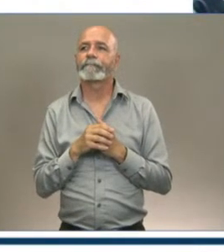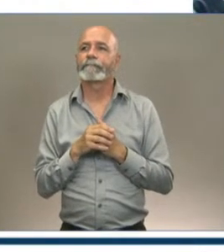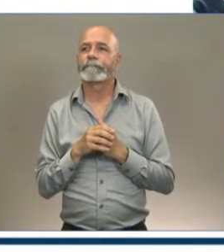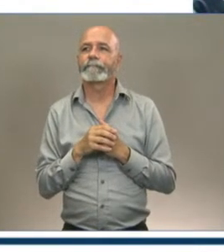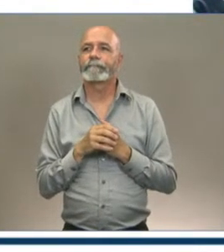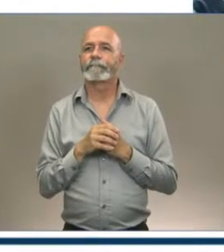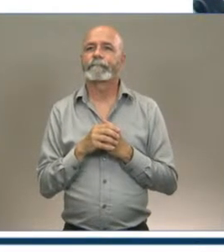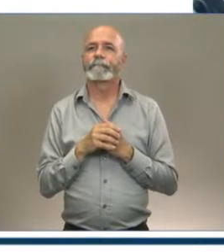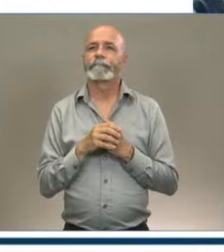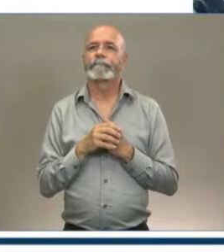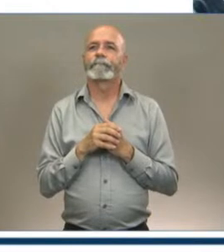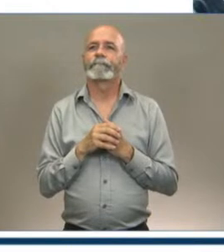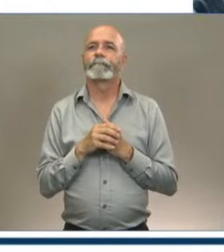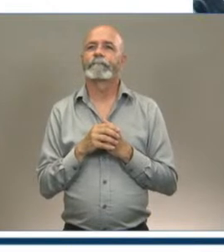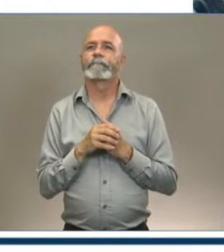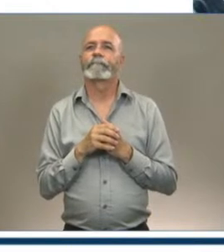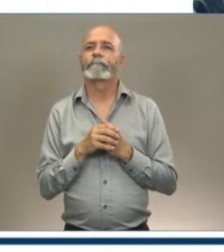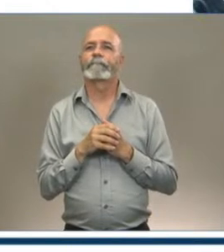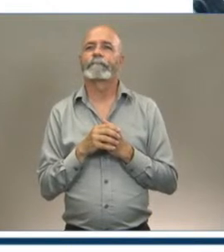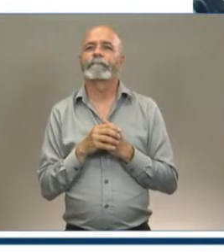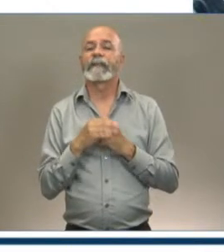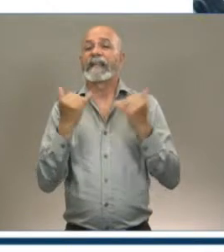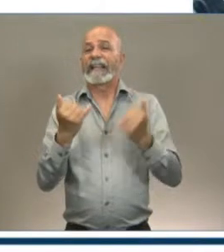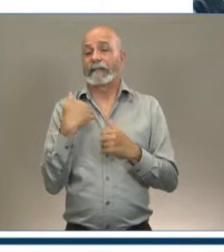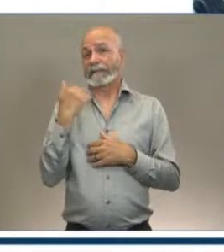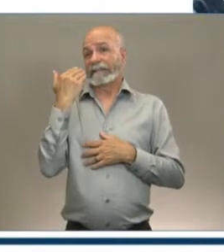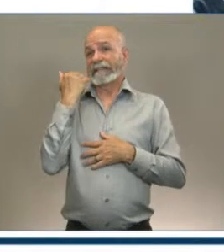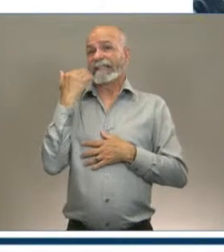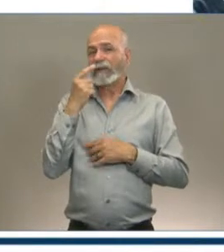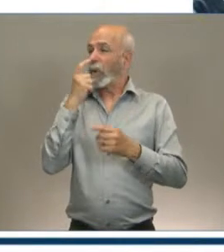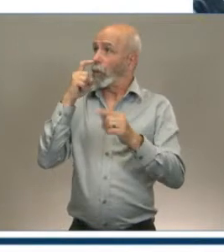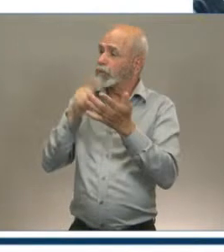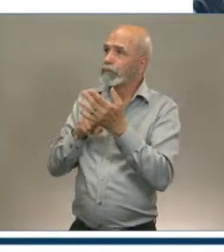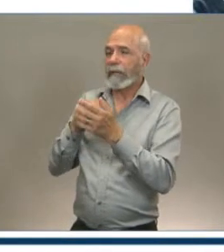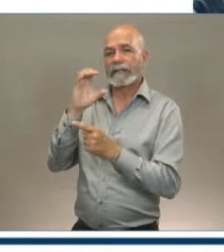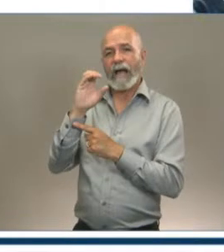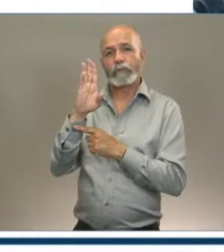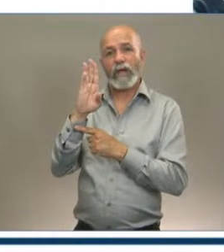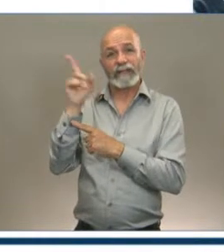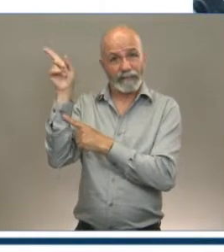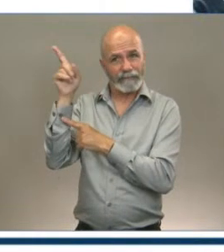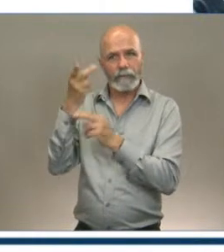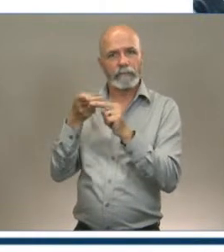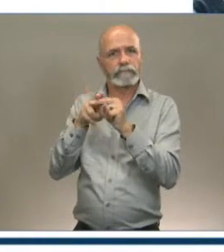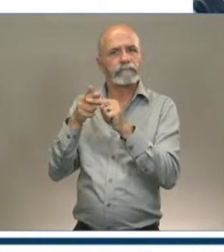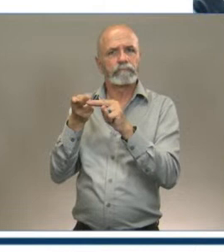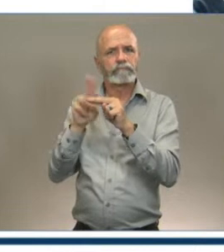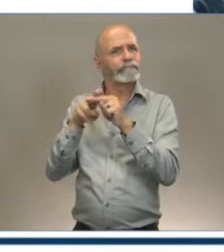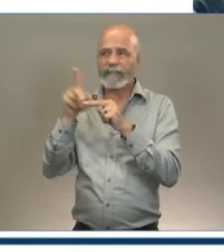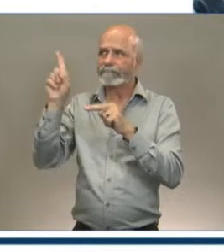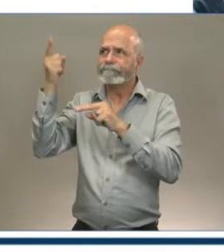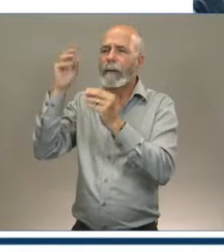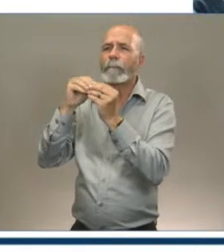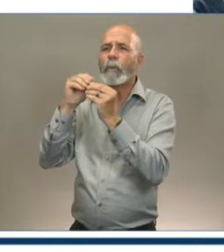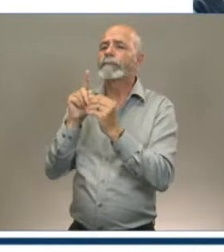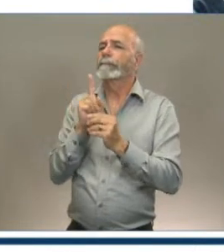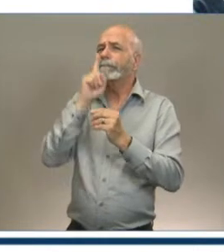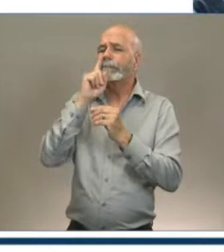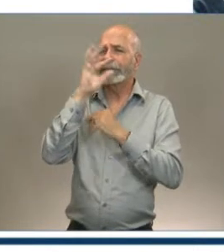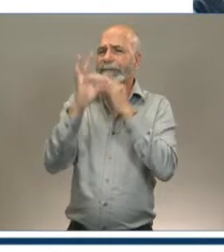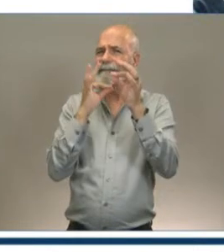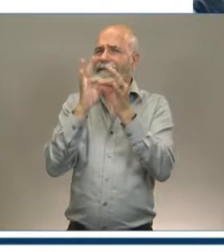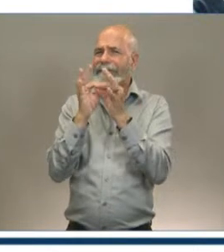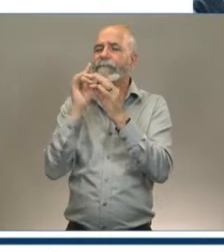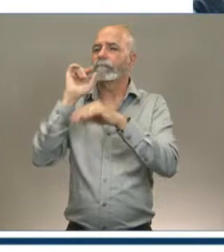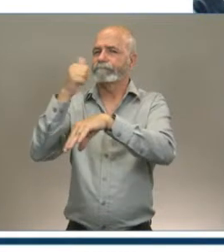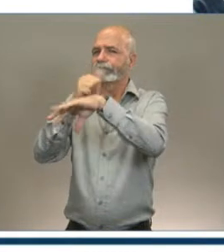recent days seen an increase in case numbers in Cape Breton. We've increased our testing efforts in the area, both within our primary assessment centers,